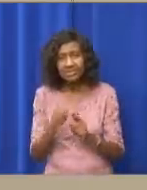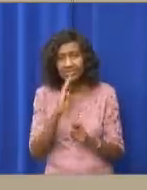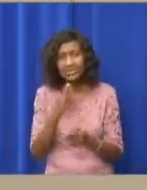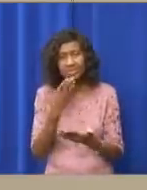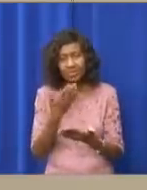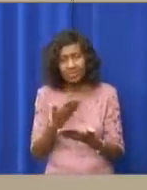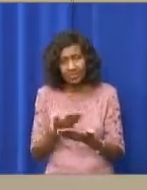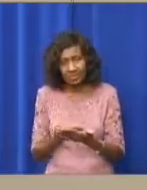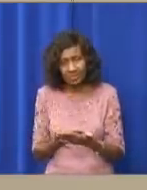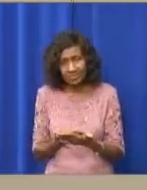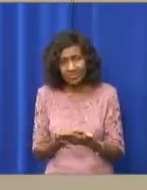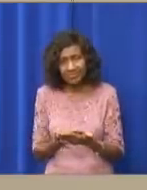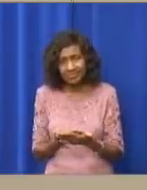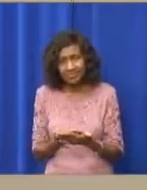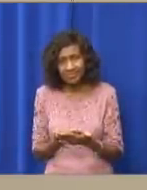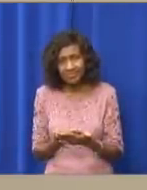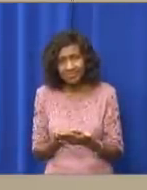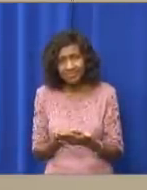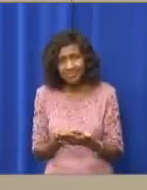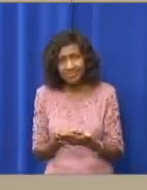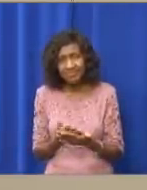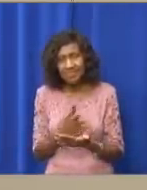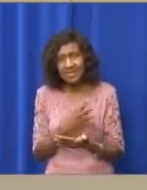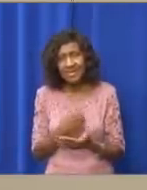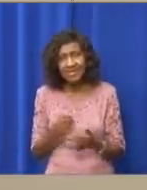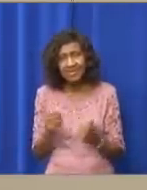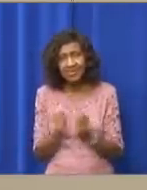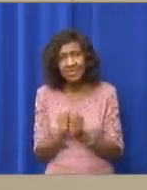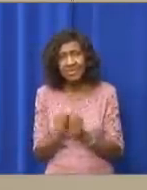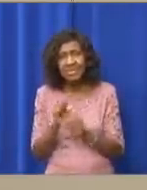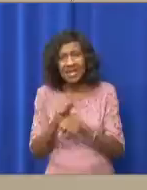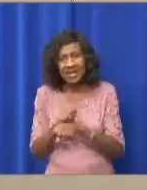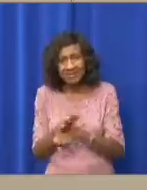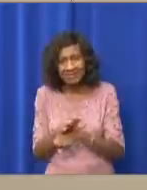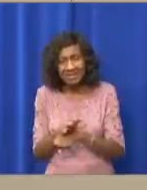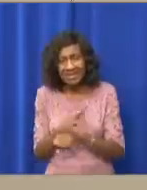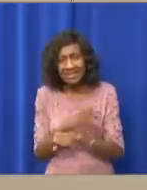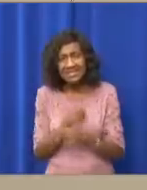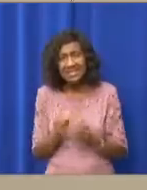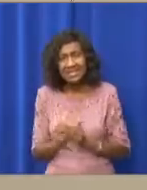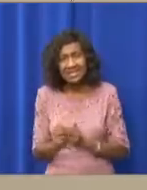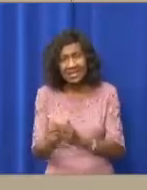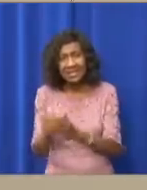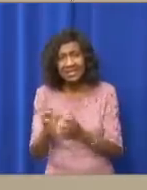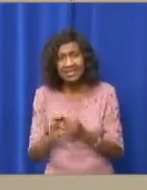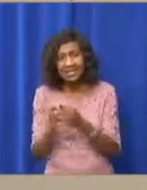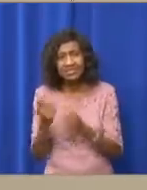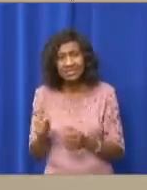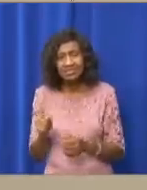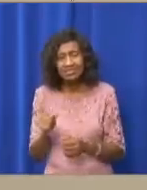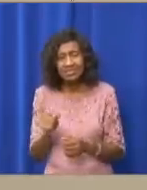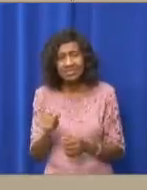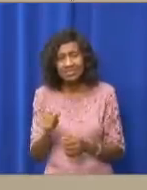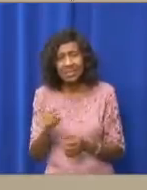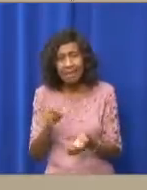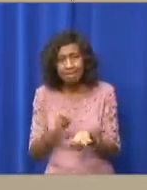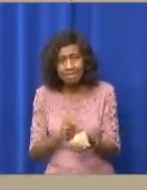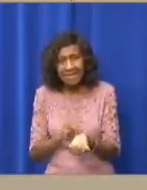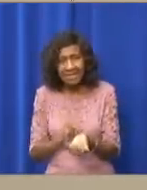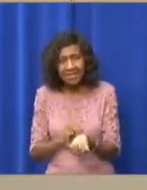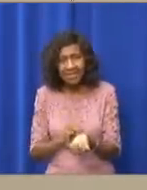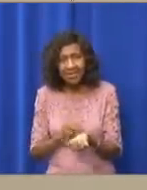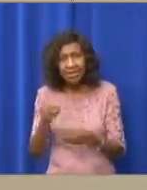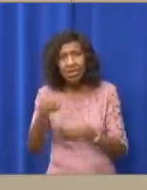direction. And on the advice and with the guidance of the Chief Medical Officer, we are able